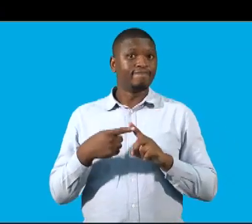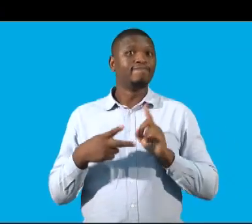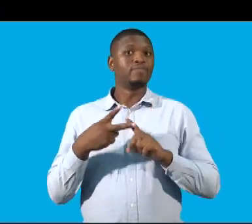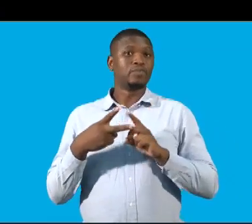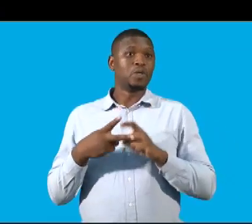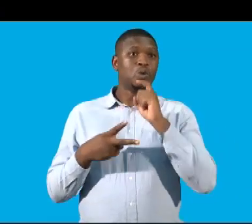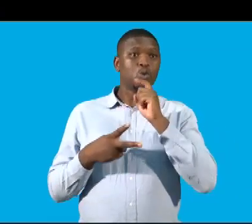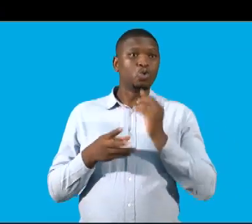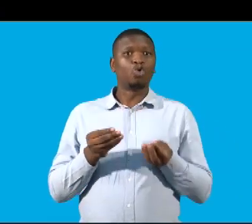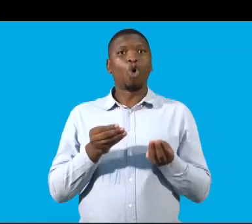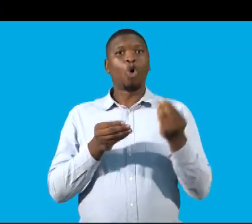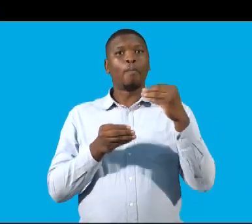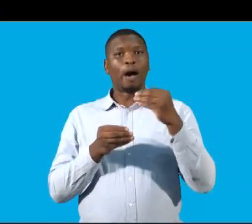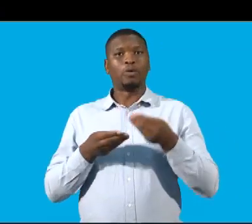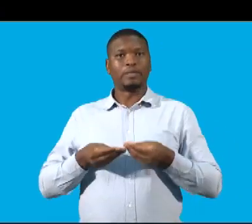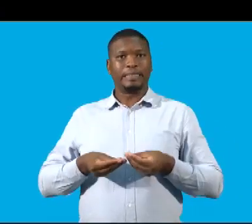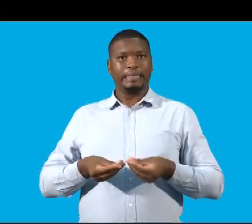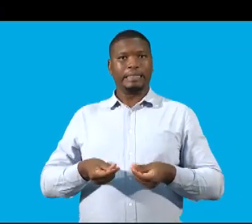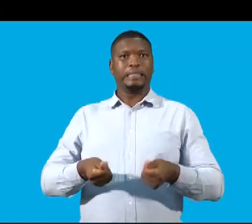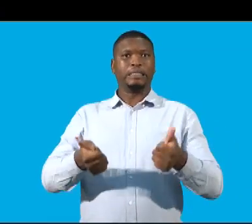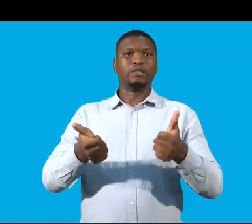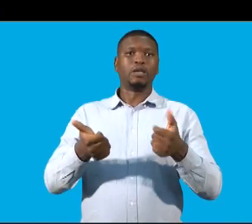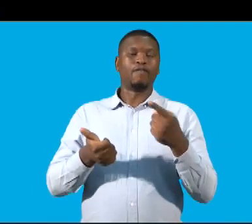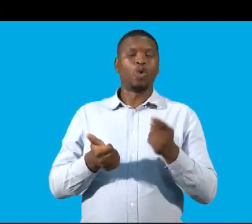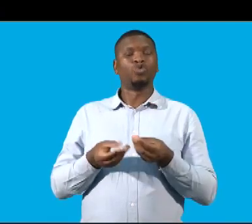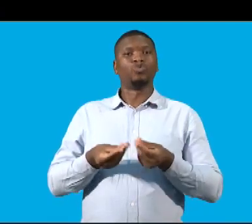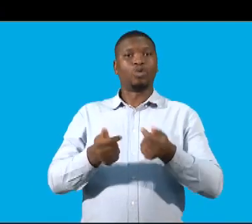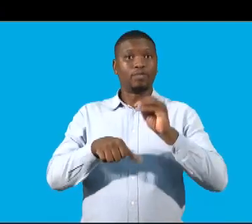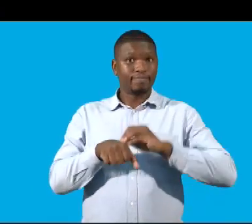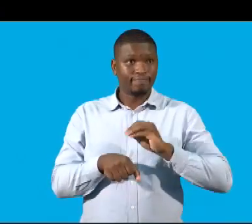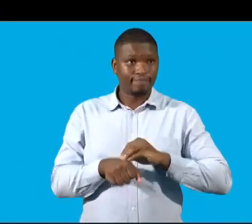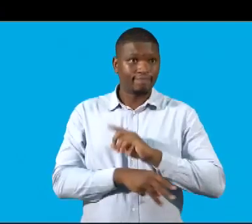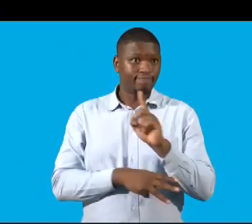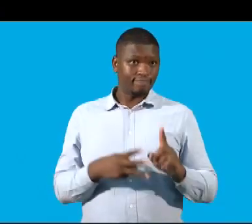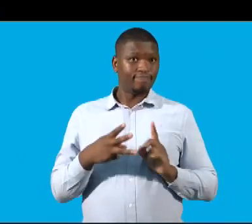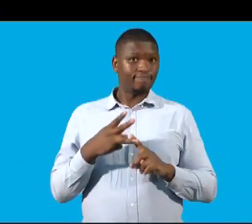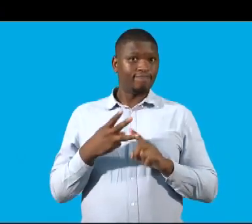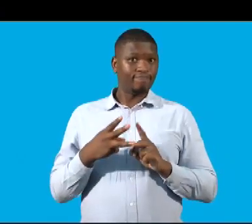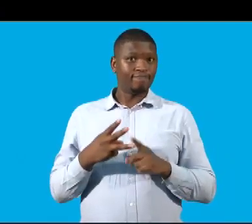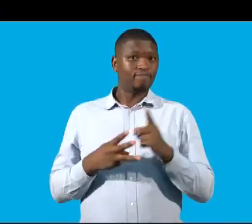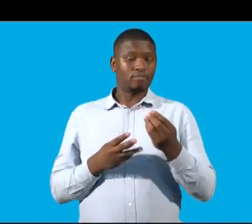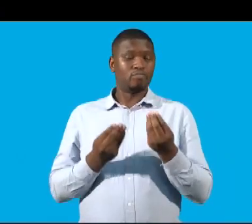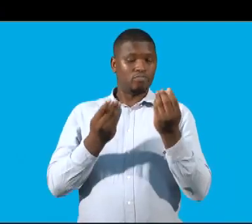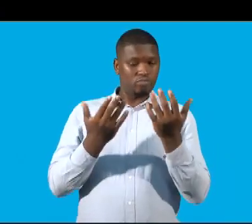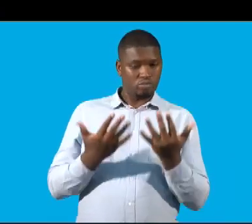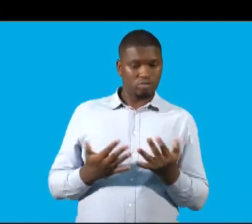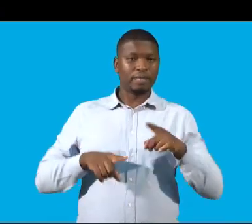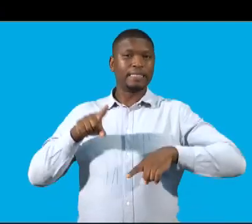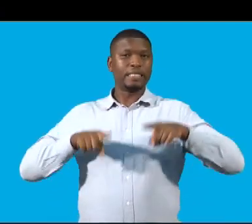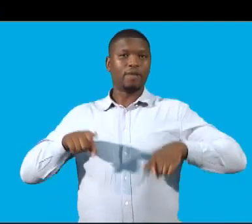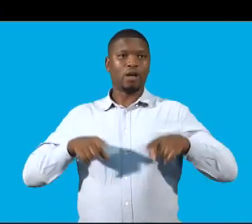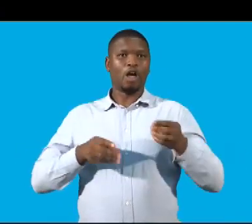compound decay formula to solve problems, calculating the effective of